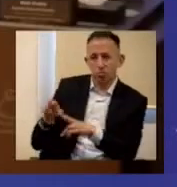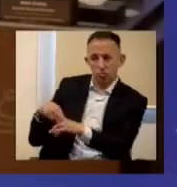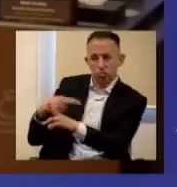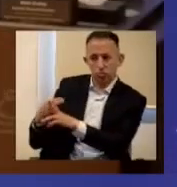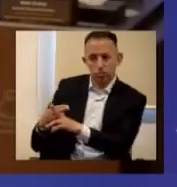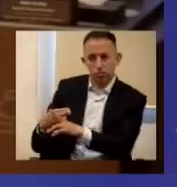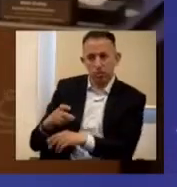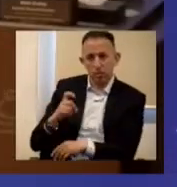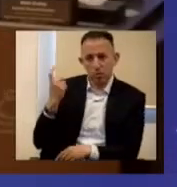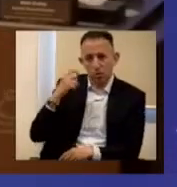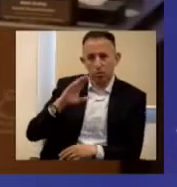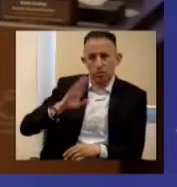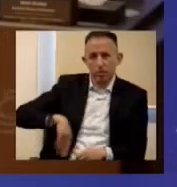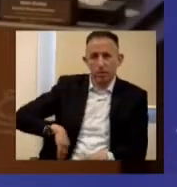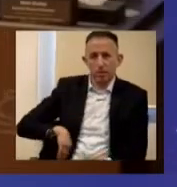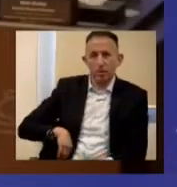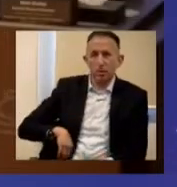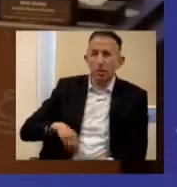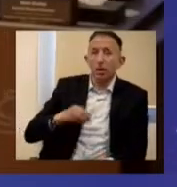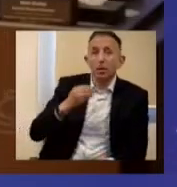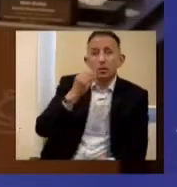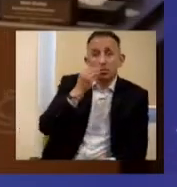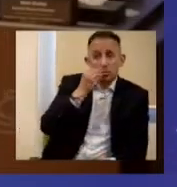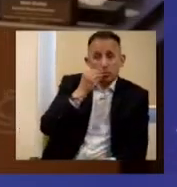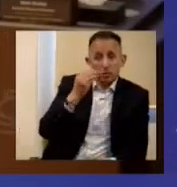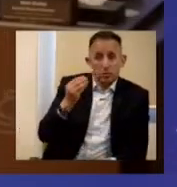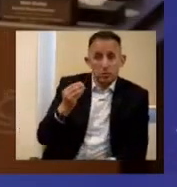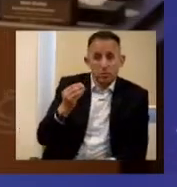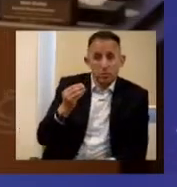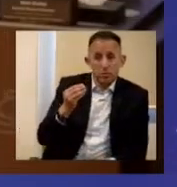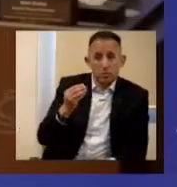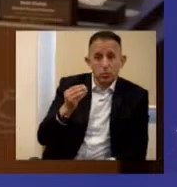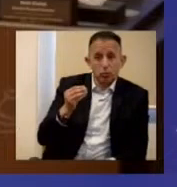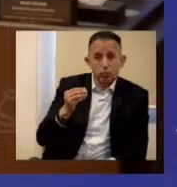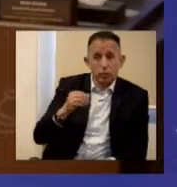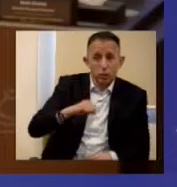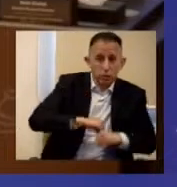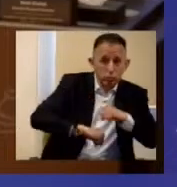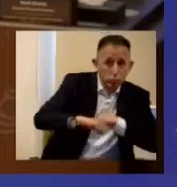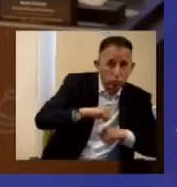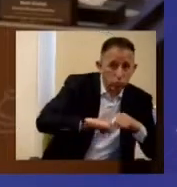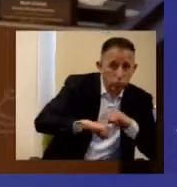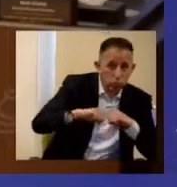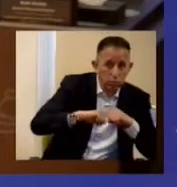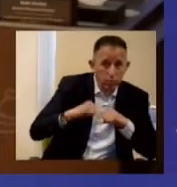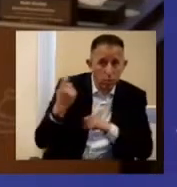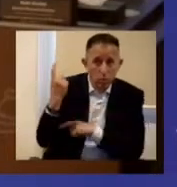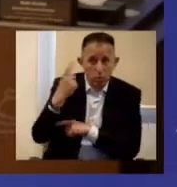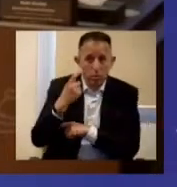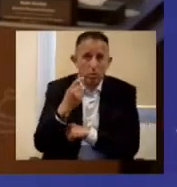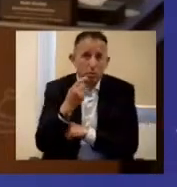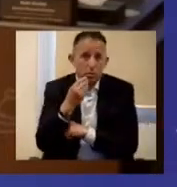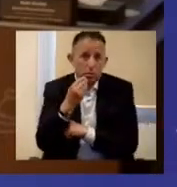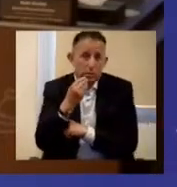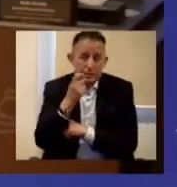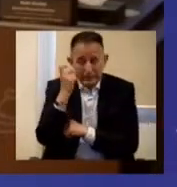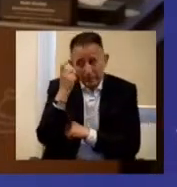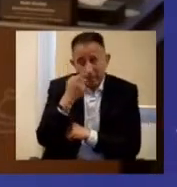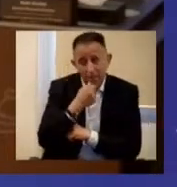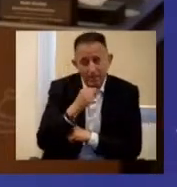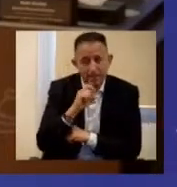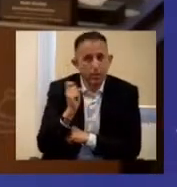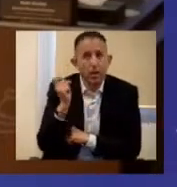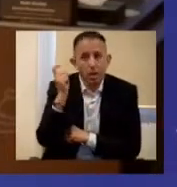one. I used to underline it when I have a general presentation about AI all the time, because you